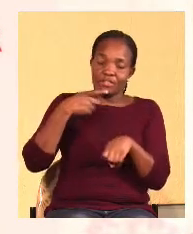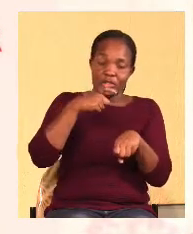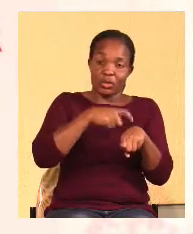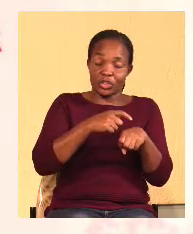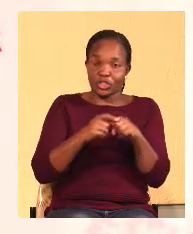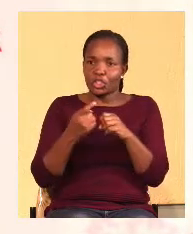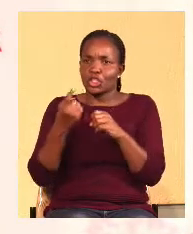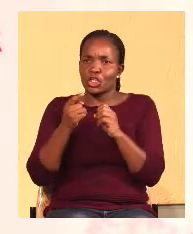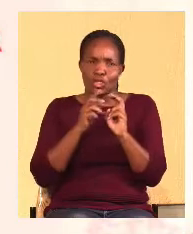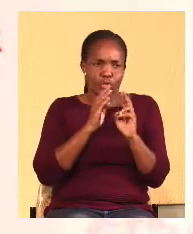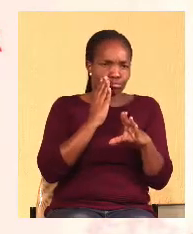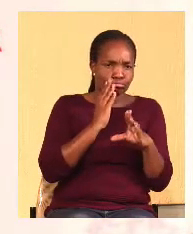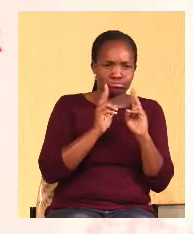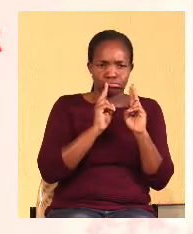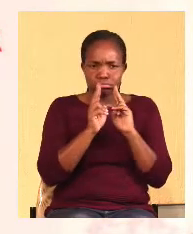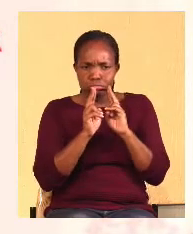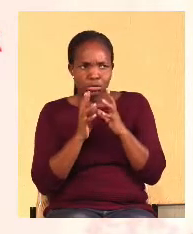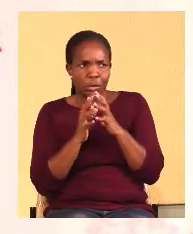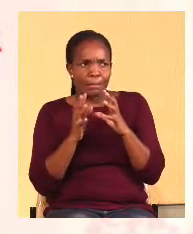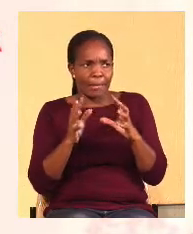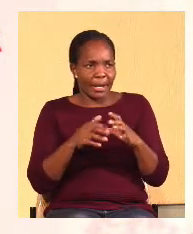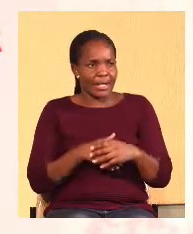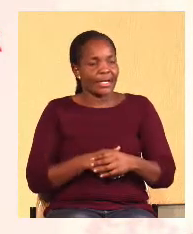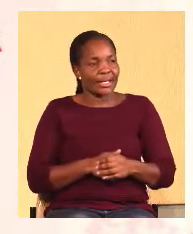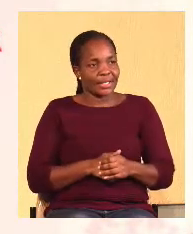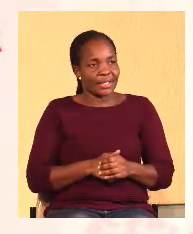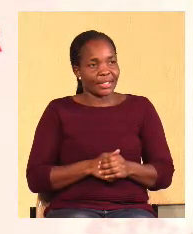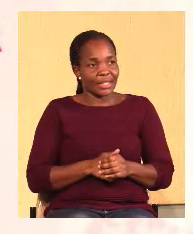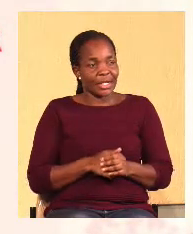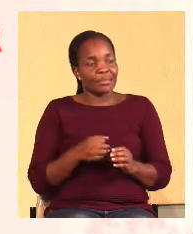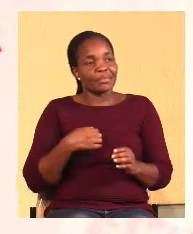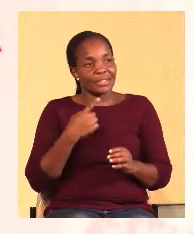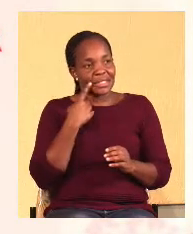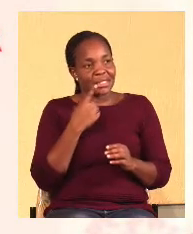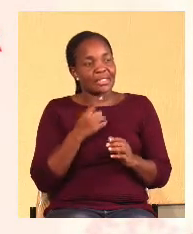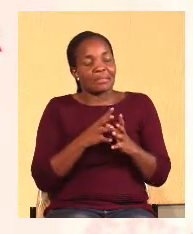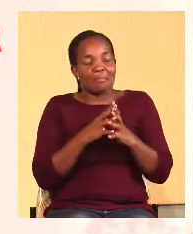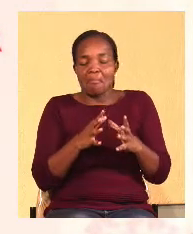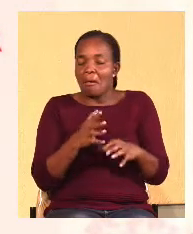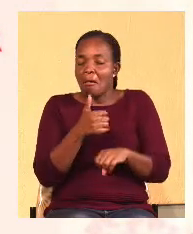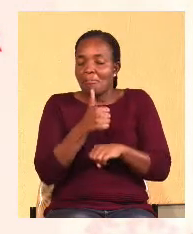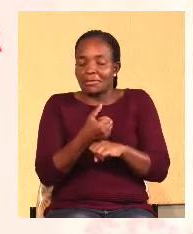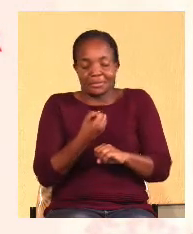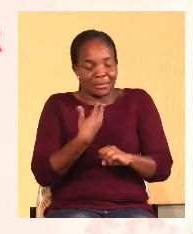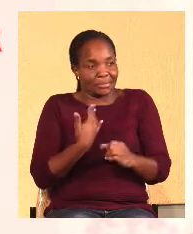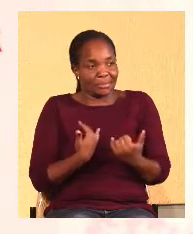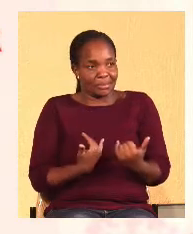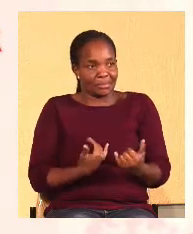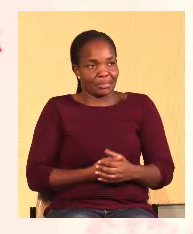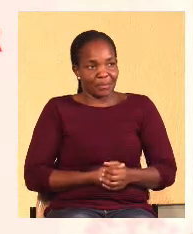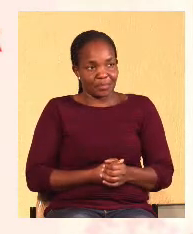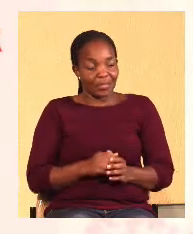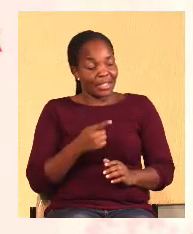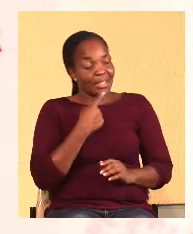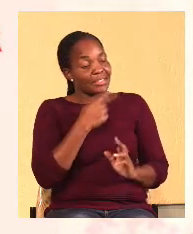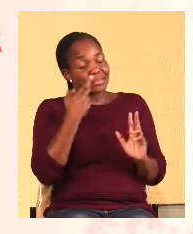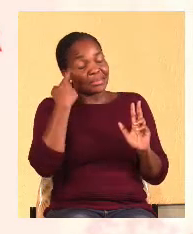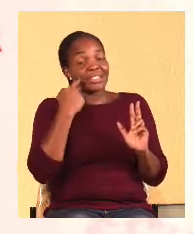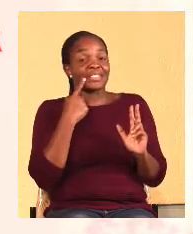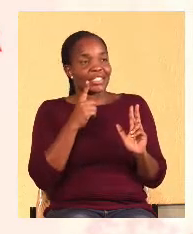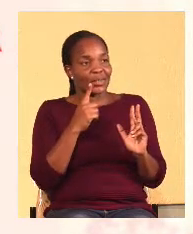to moderate this discussion. I see this as my singular honor, and I can but just also repeat what the minister is saying